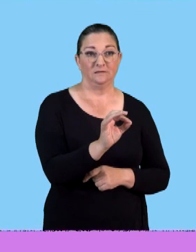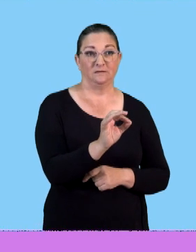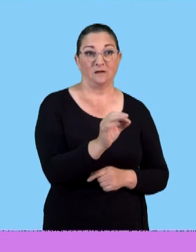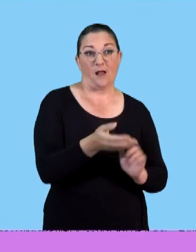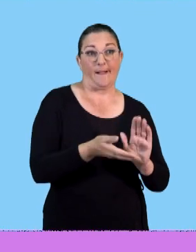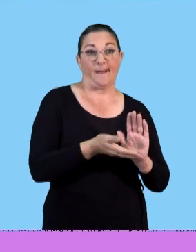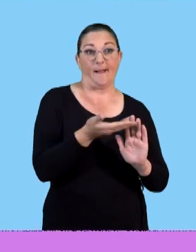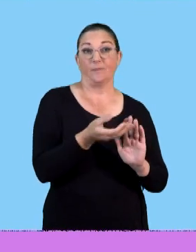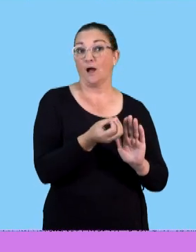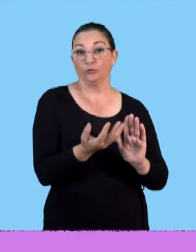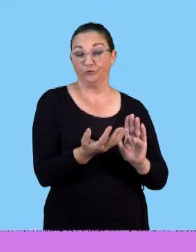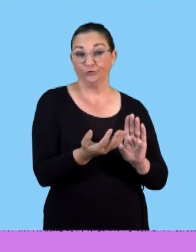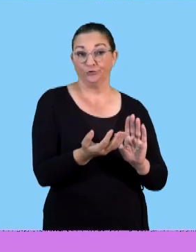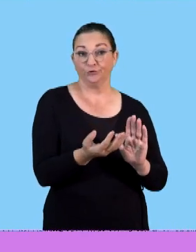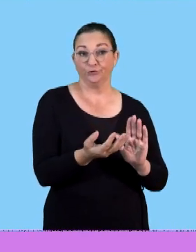markup.